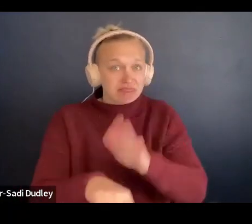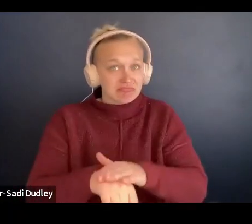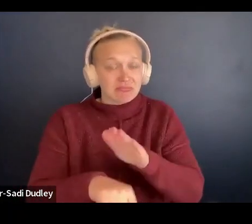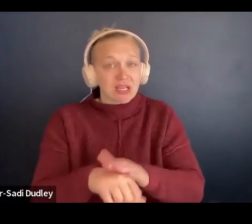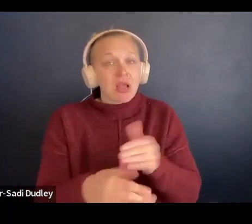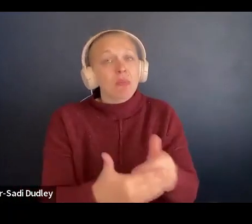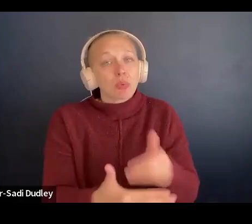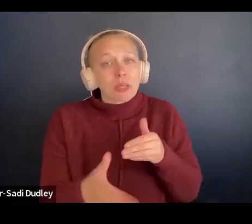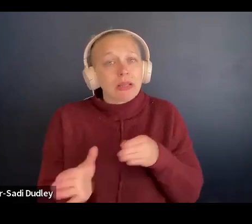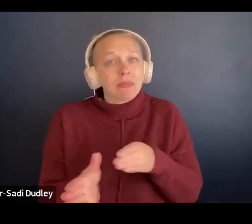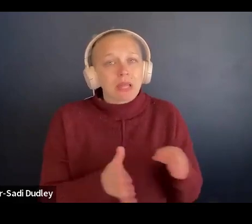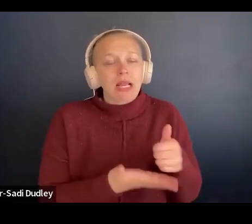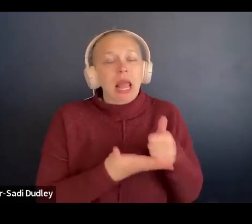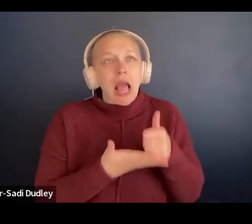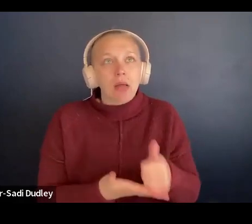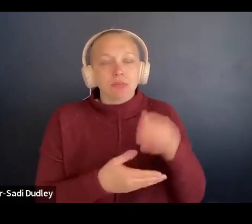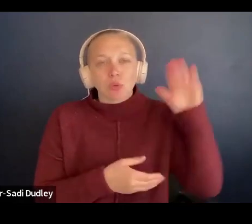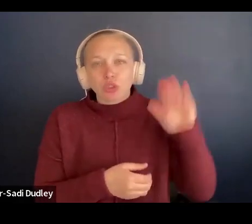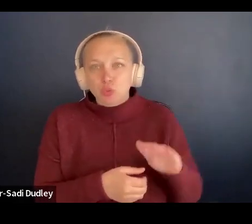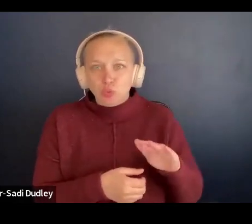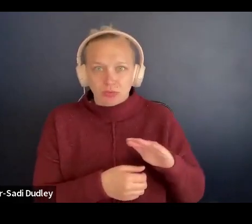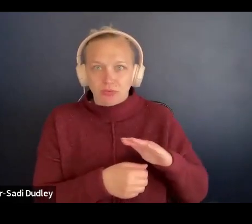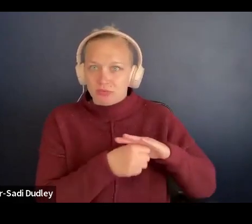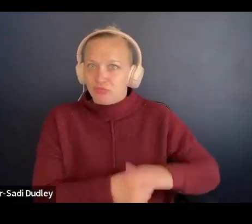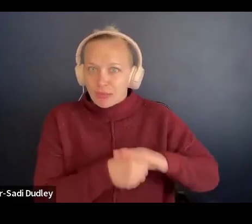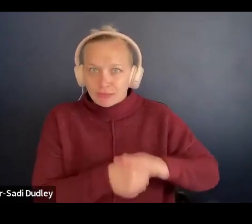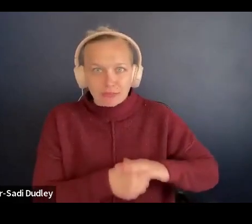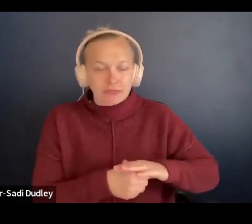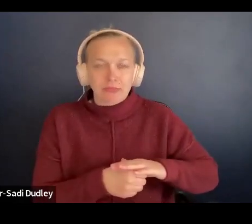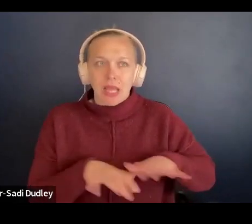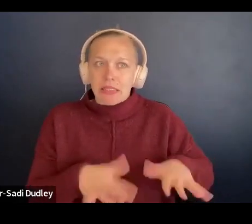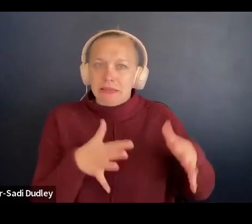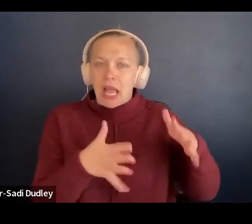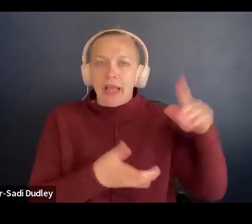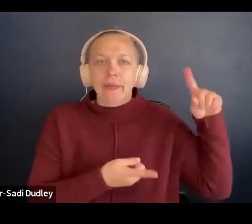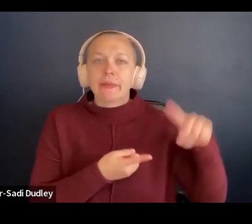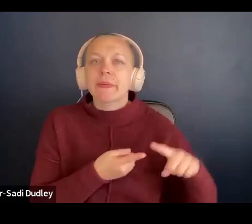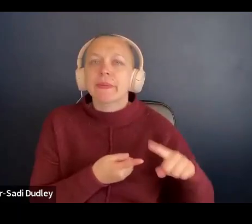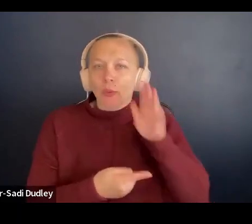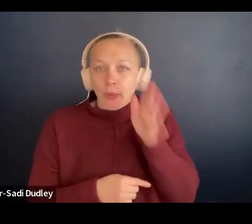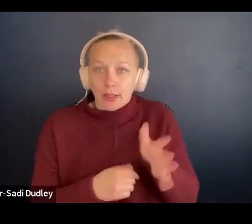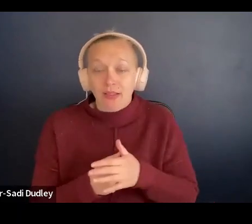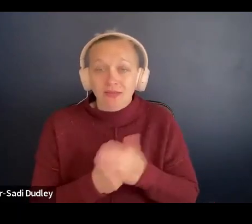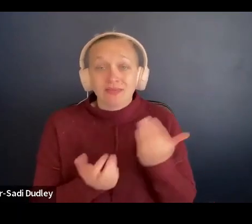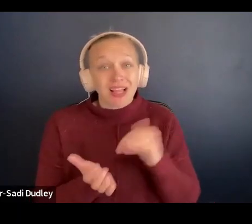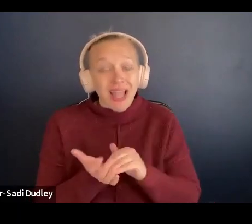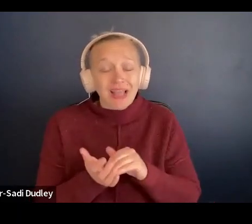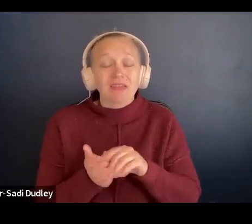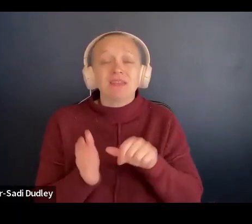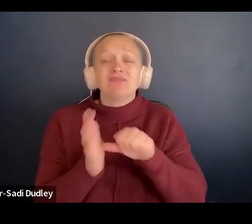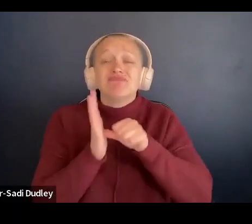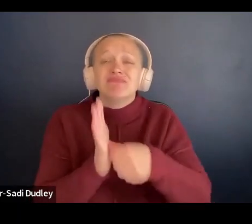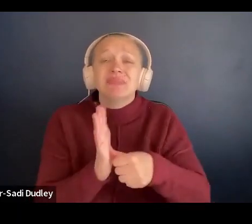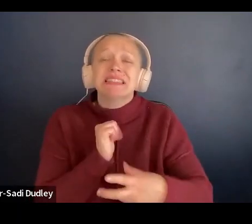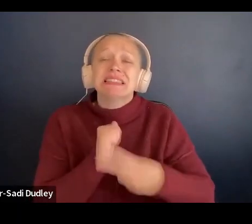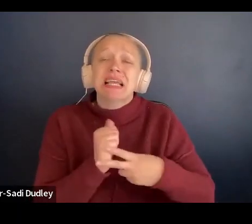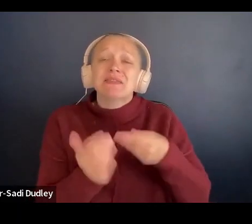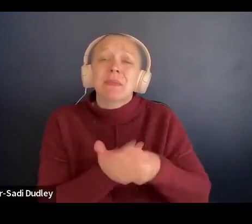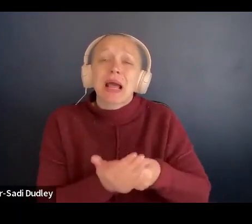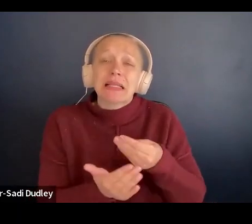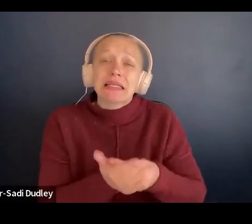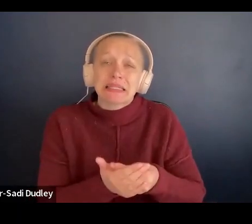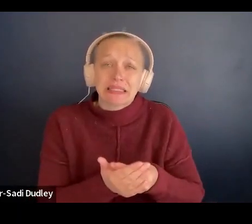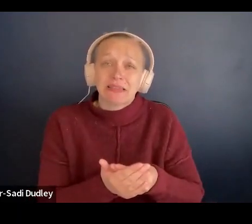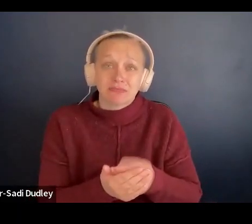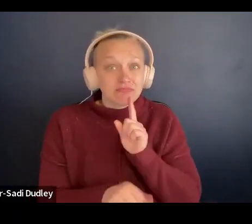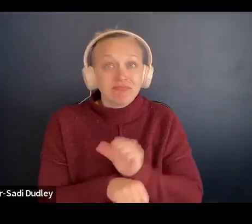Pre-planning reduces stress and anxiety. And again, I will point out it does save money at the end of life as well. Studies